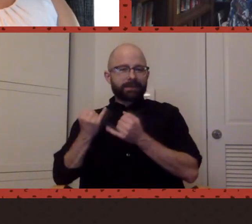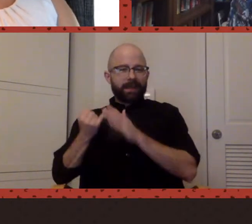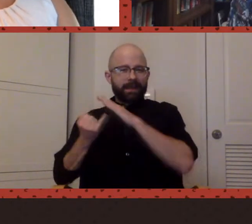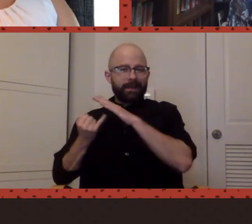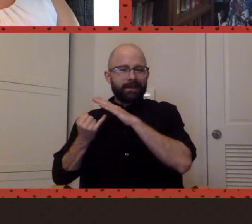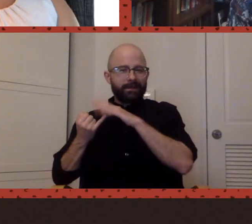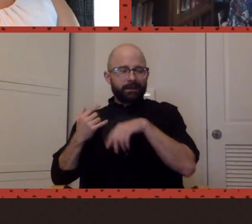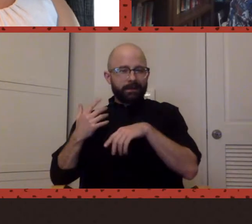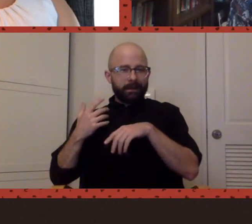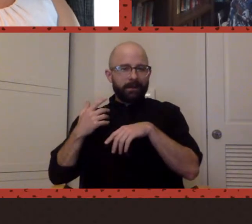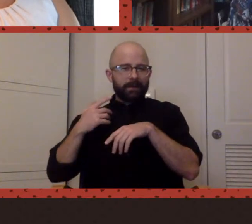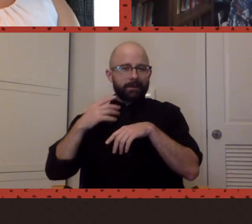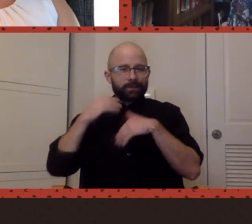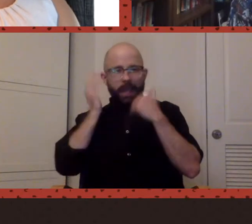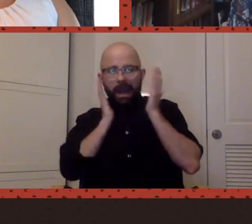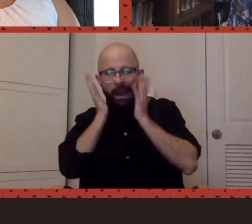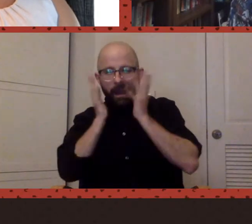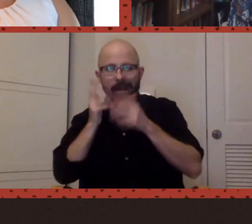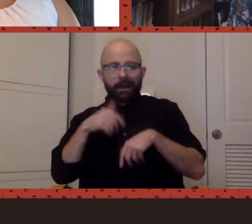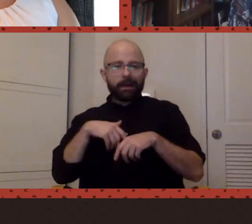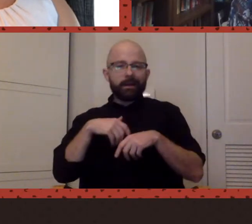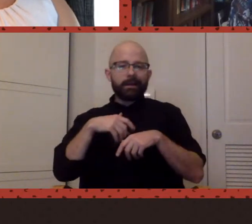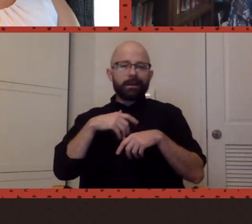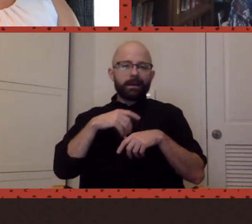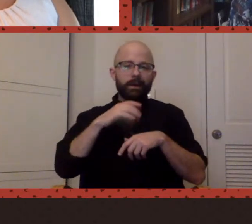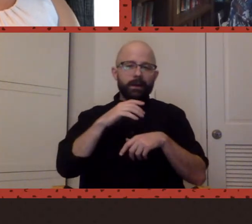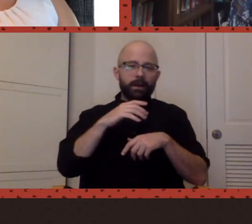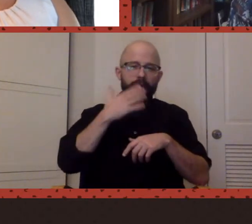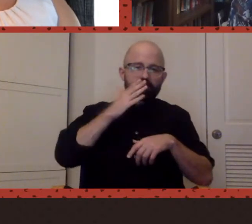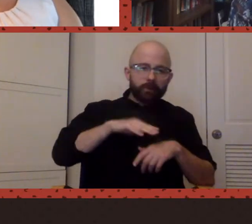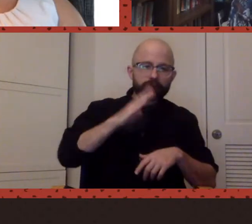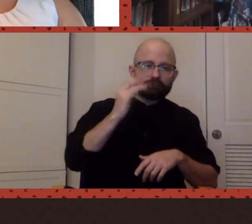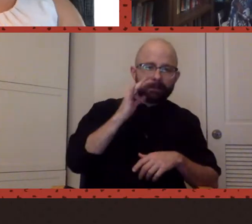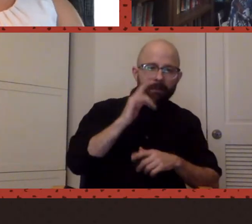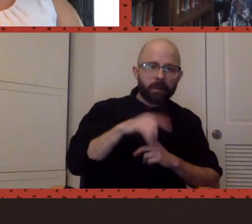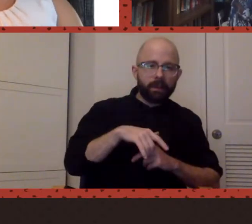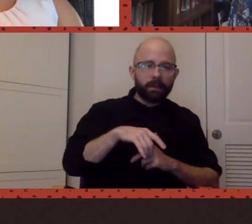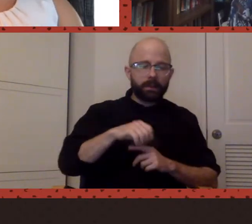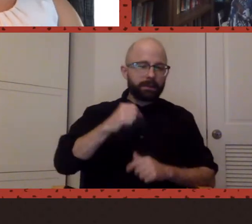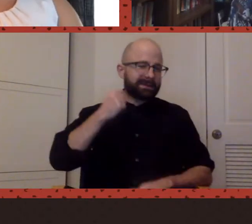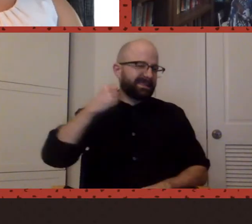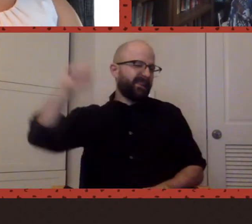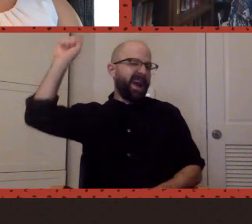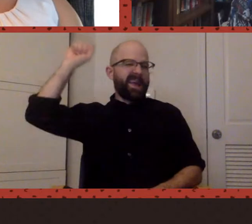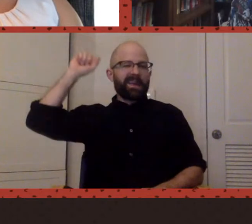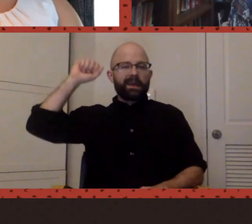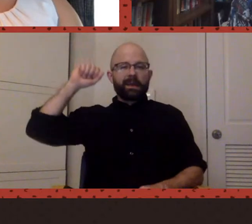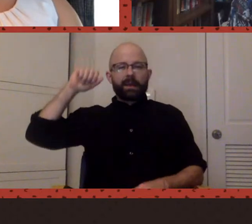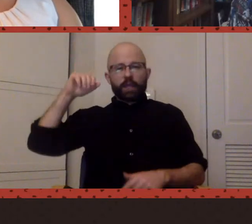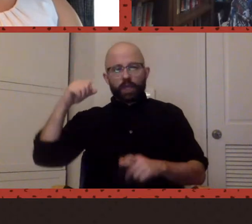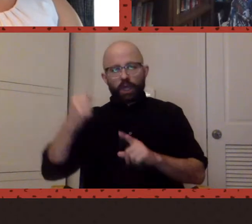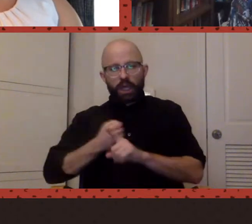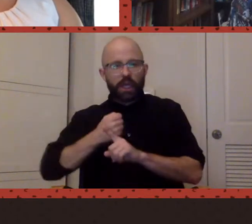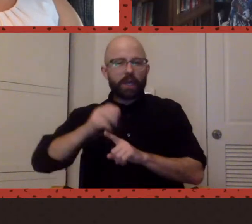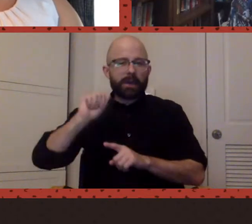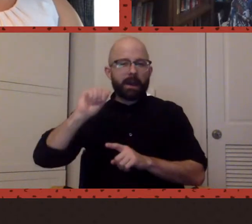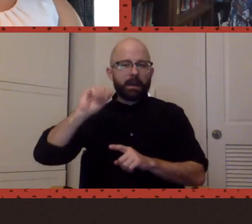angry, criminal, defiant, abusive, all these